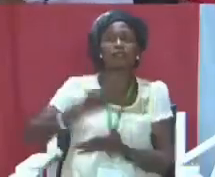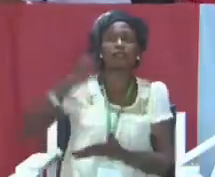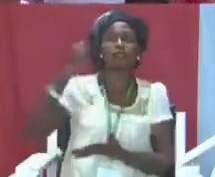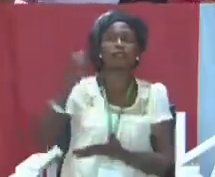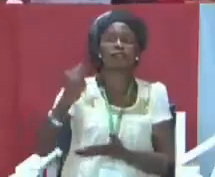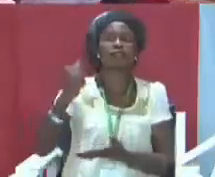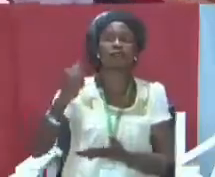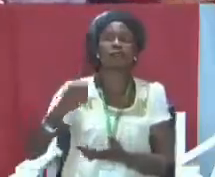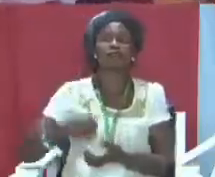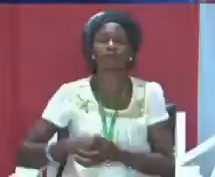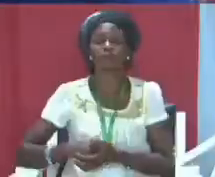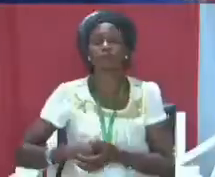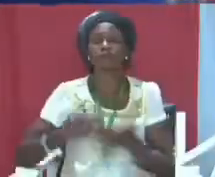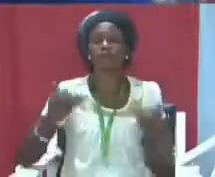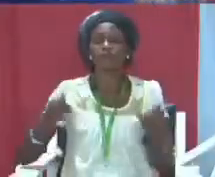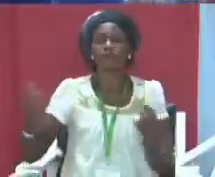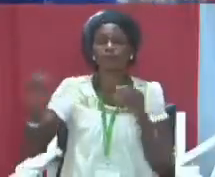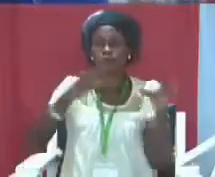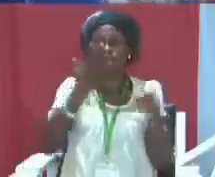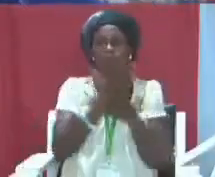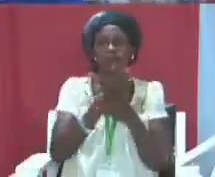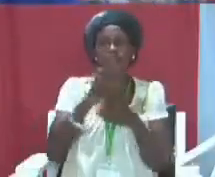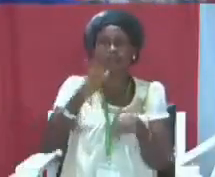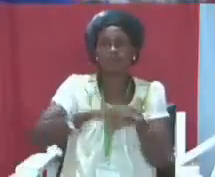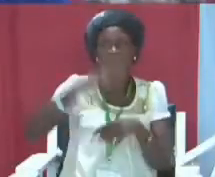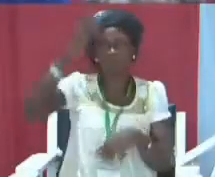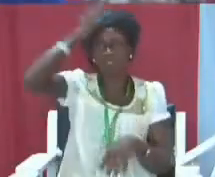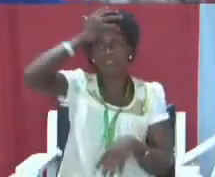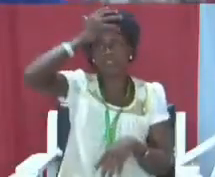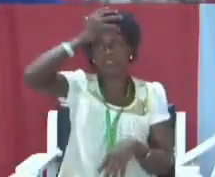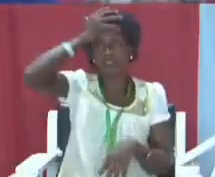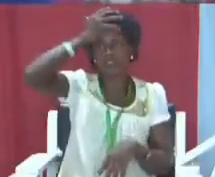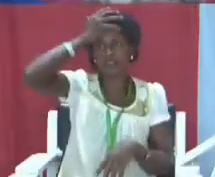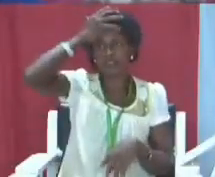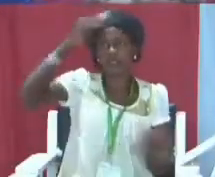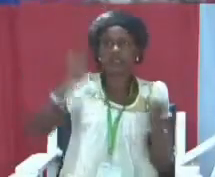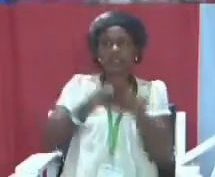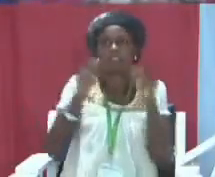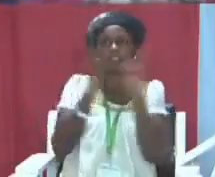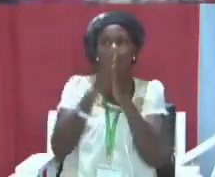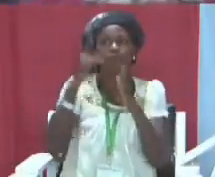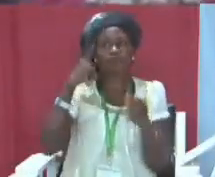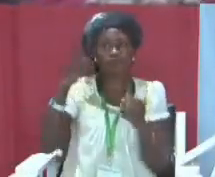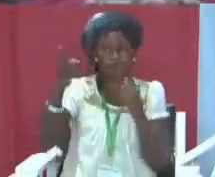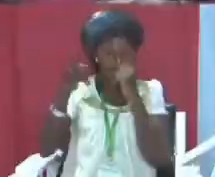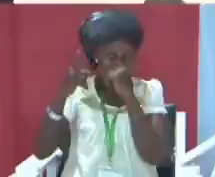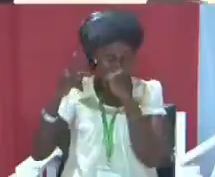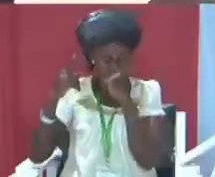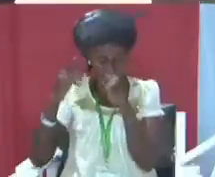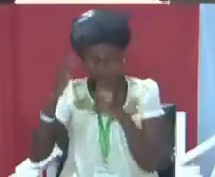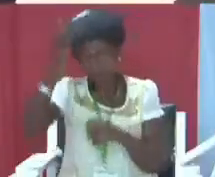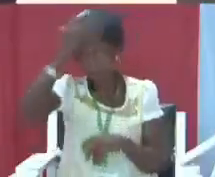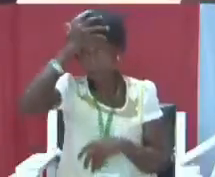amen. Now put your hands on your head as I pray for you.